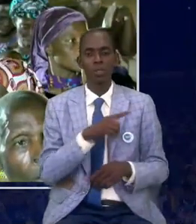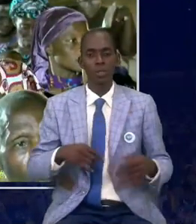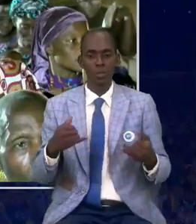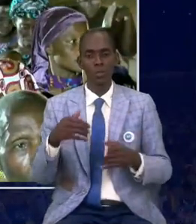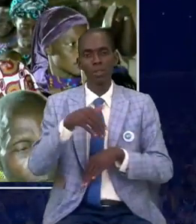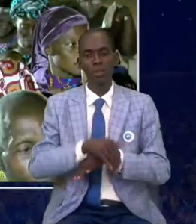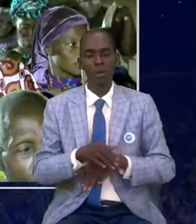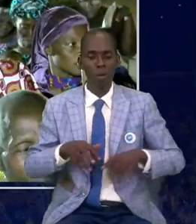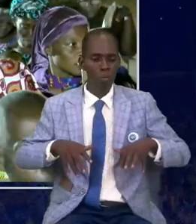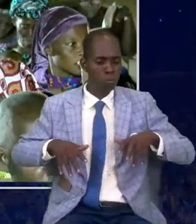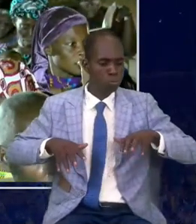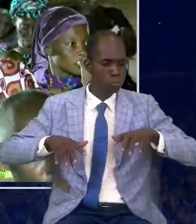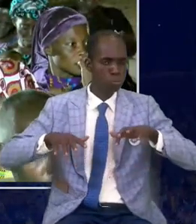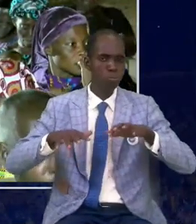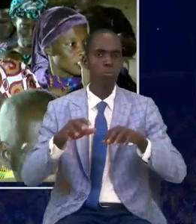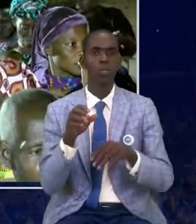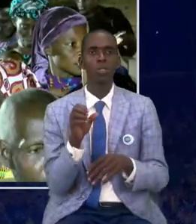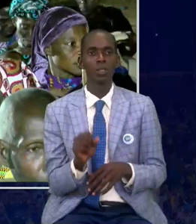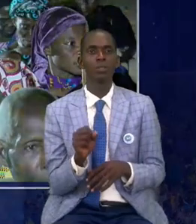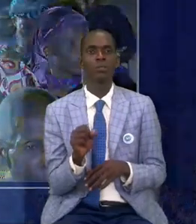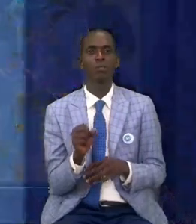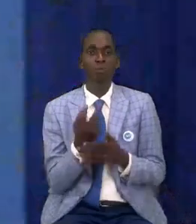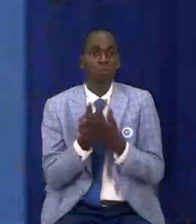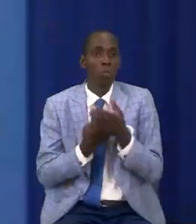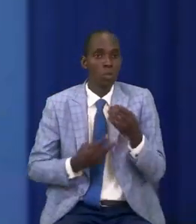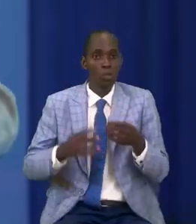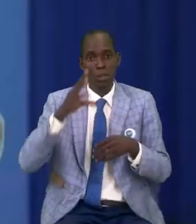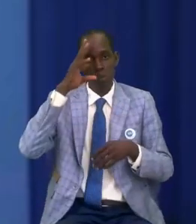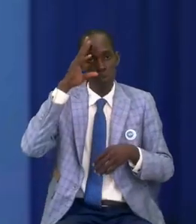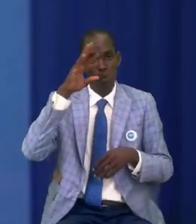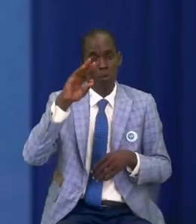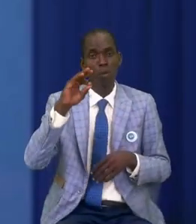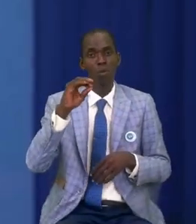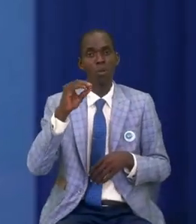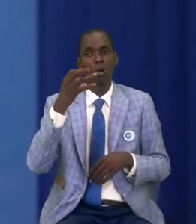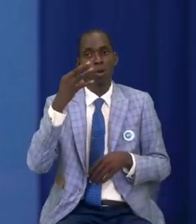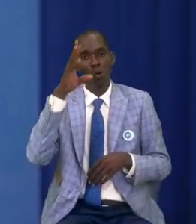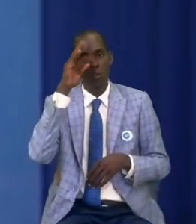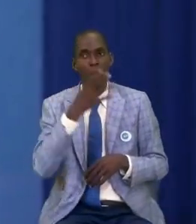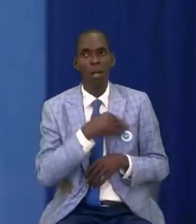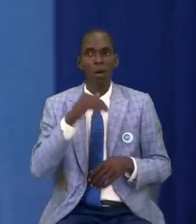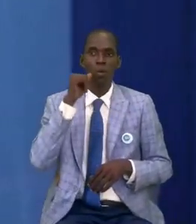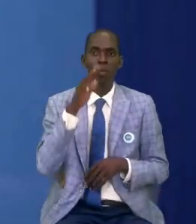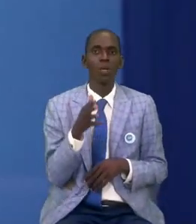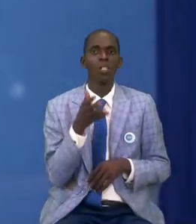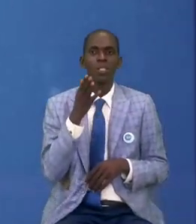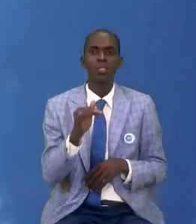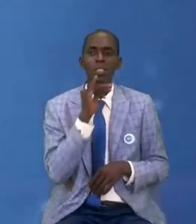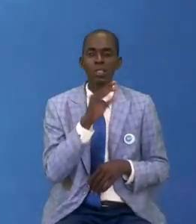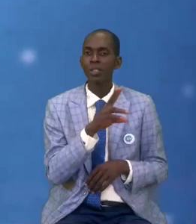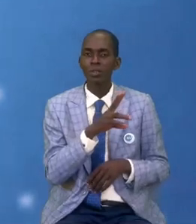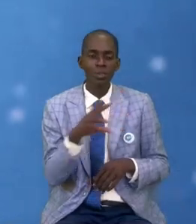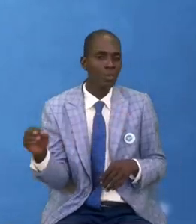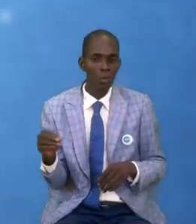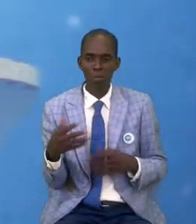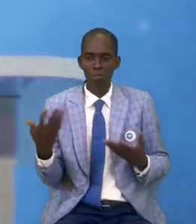men and women. There's no gender discrimination today. You know, sometimes when we